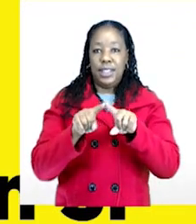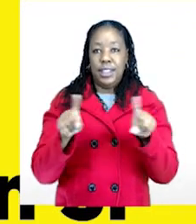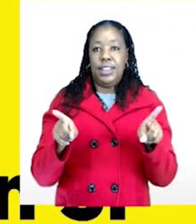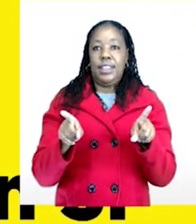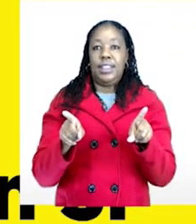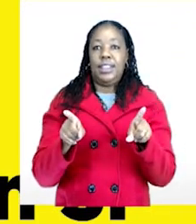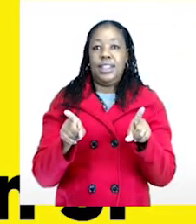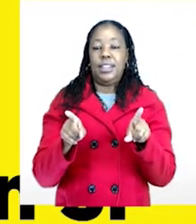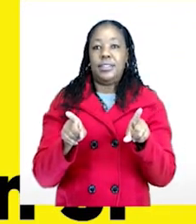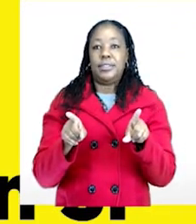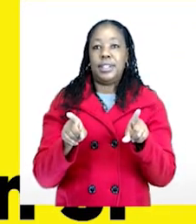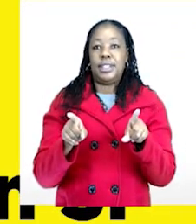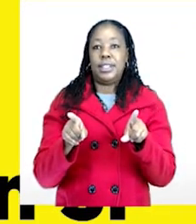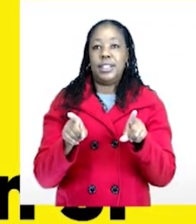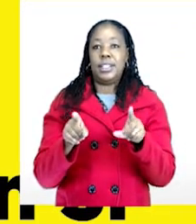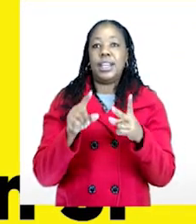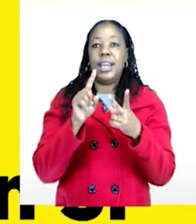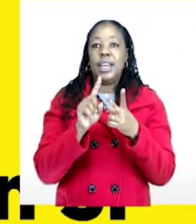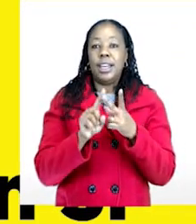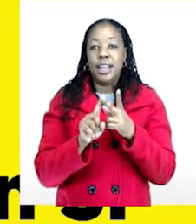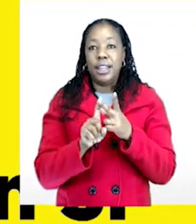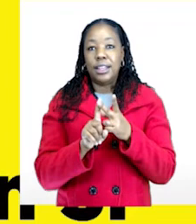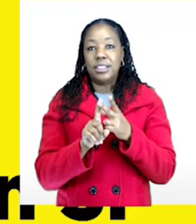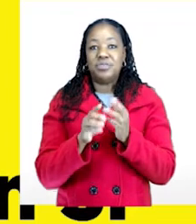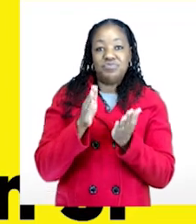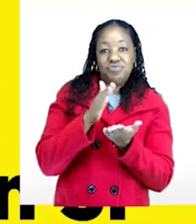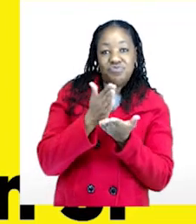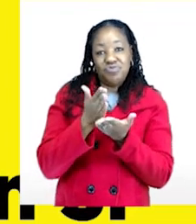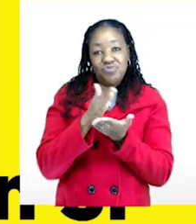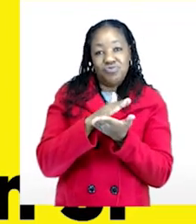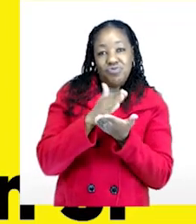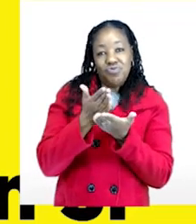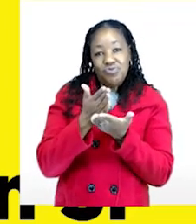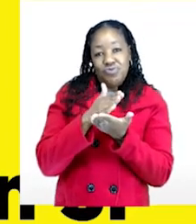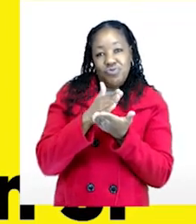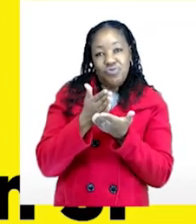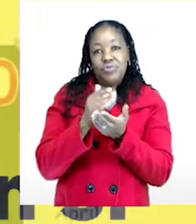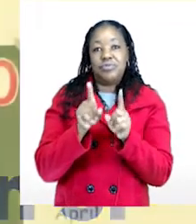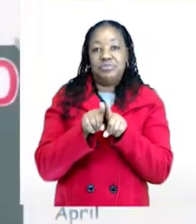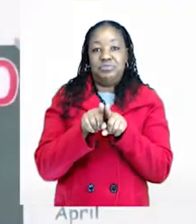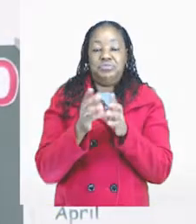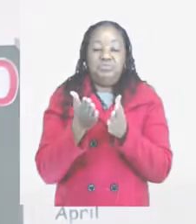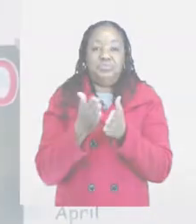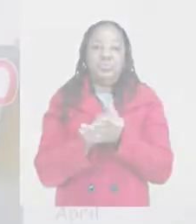Today's lesson, Lesson 3, it's about differences and similarities.